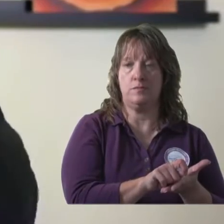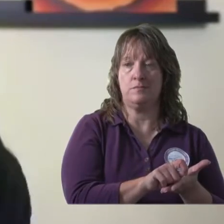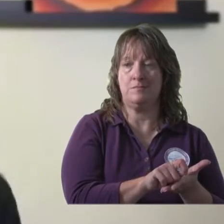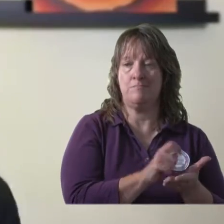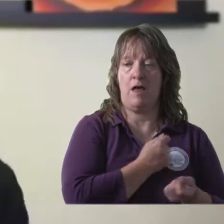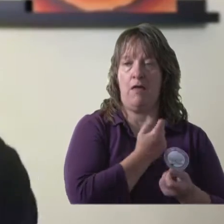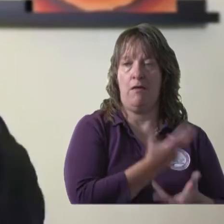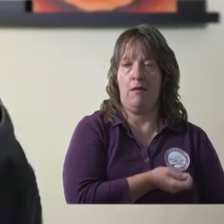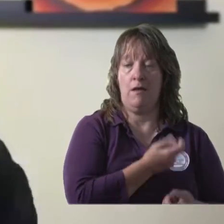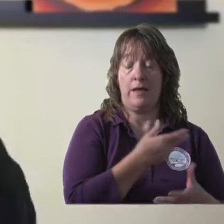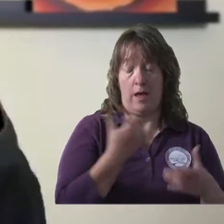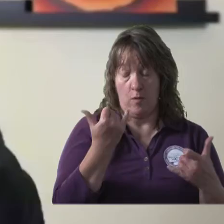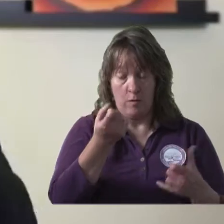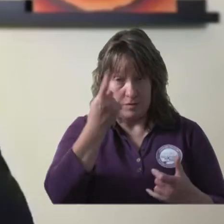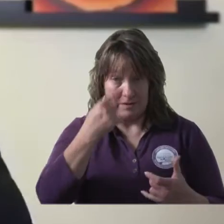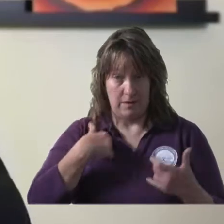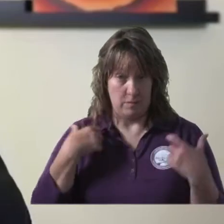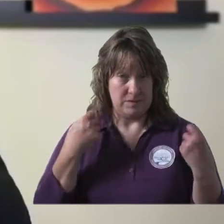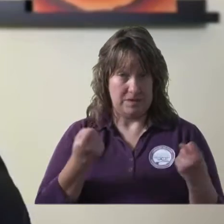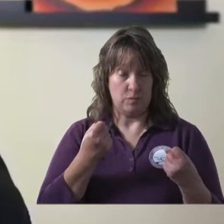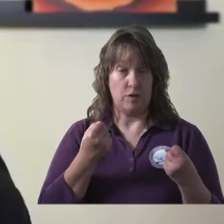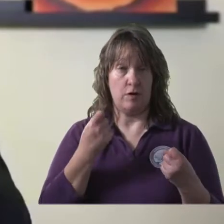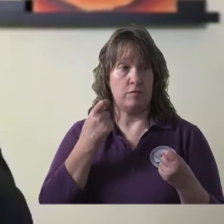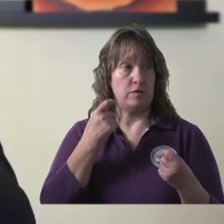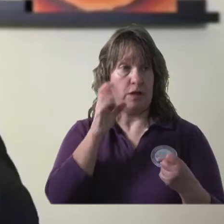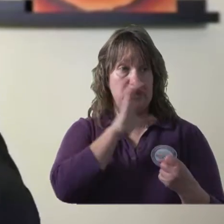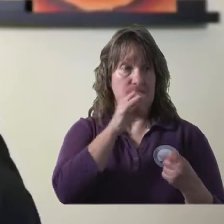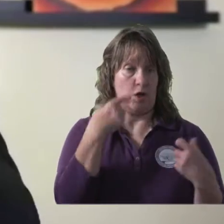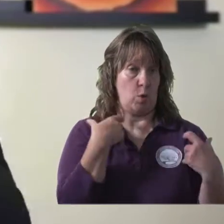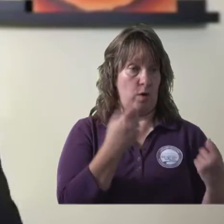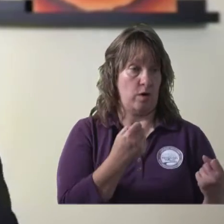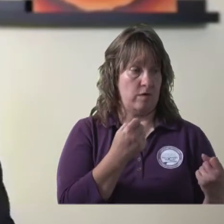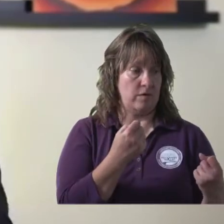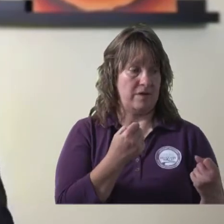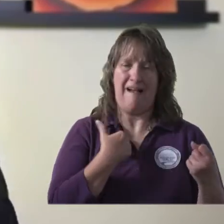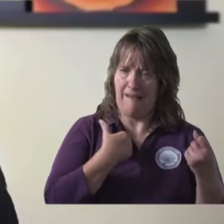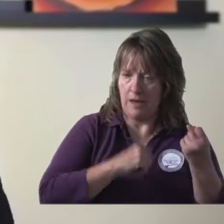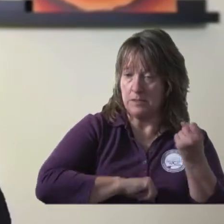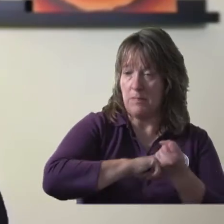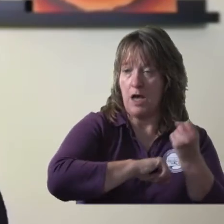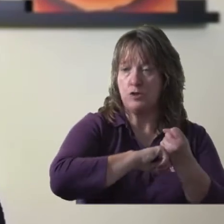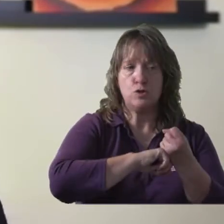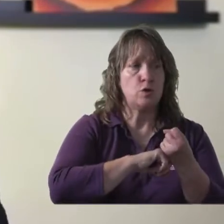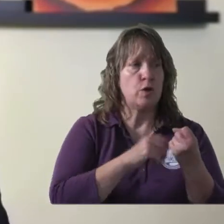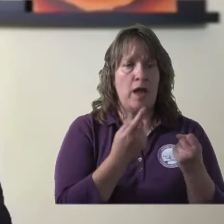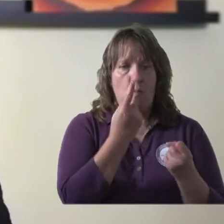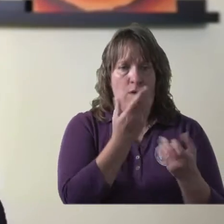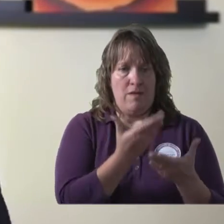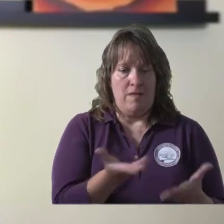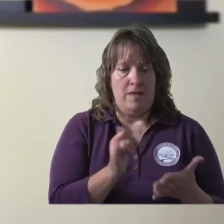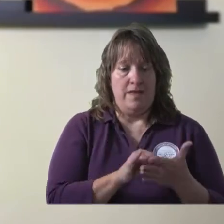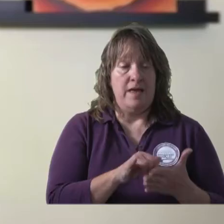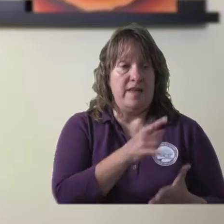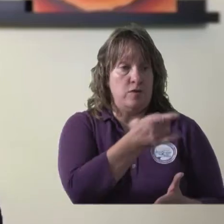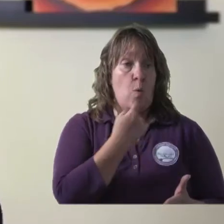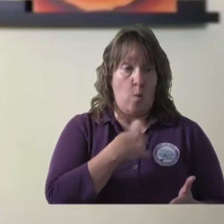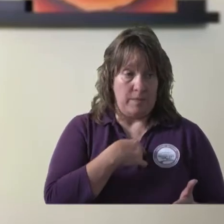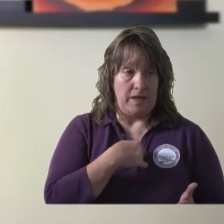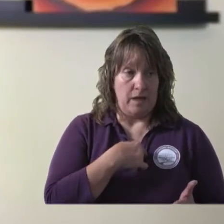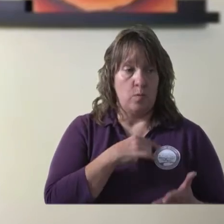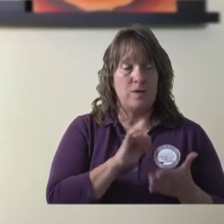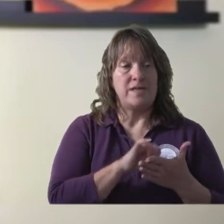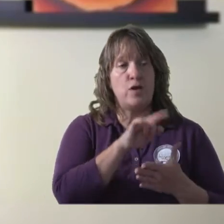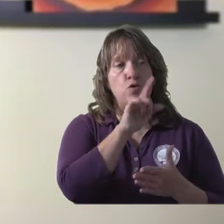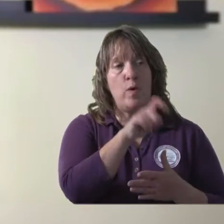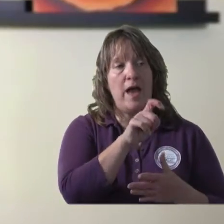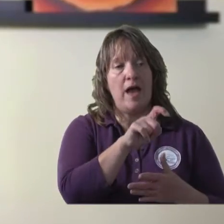in recovery seeking it. I had a sponsor, and one of the things that I was told was, you have